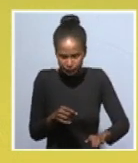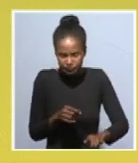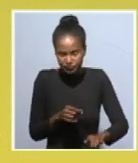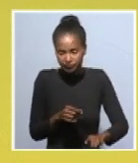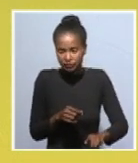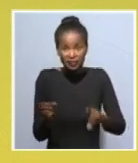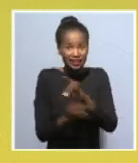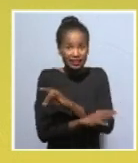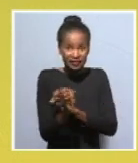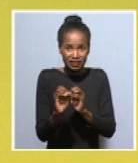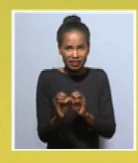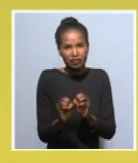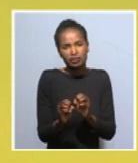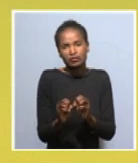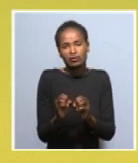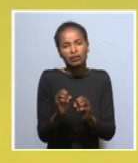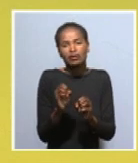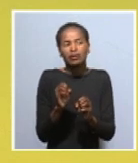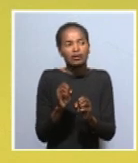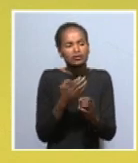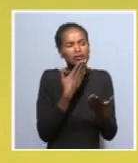is already lapsing. Thank you. So,